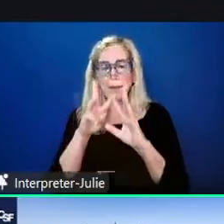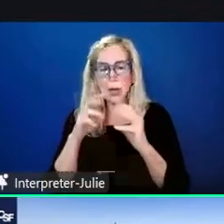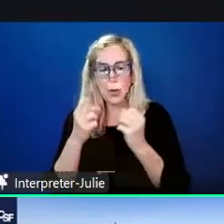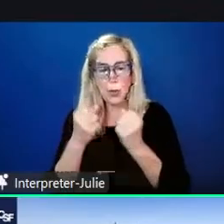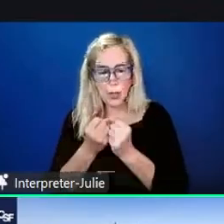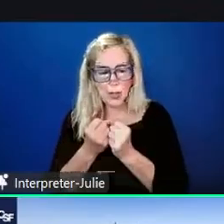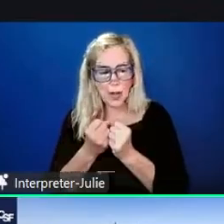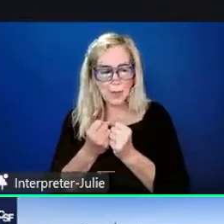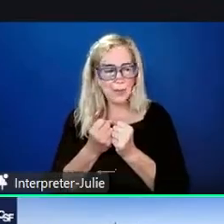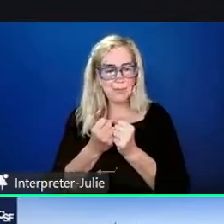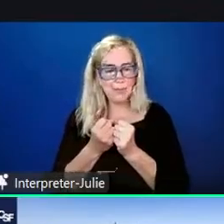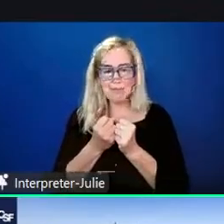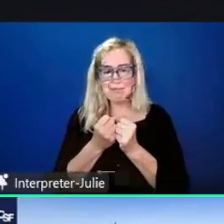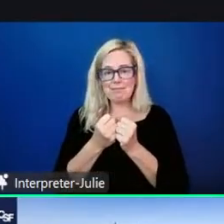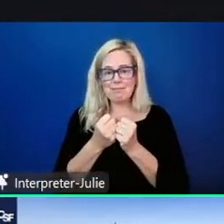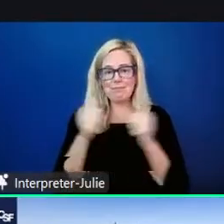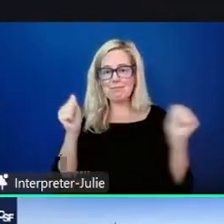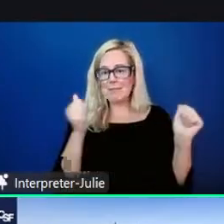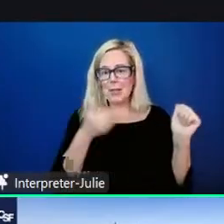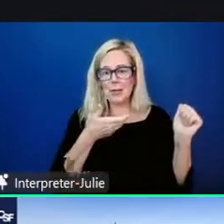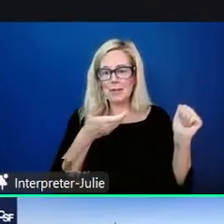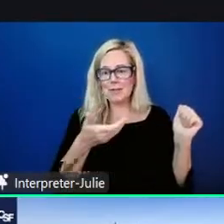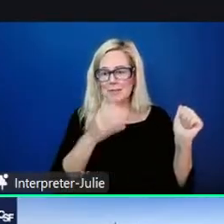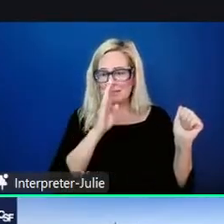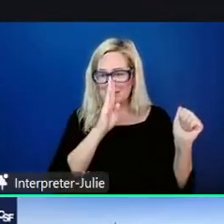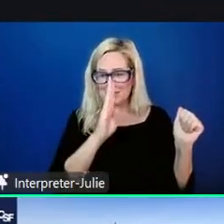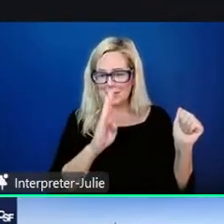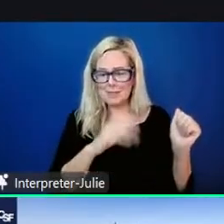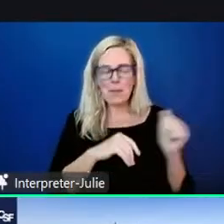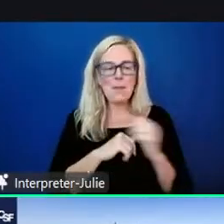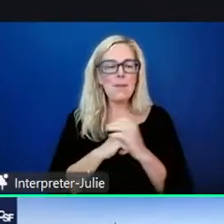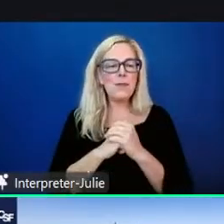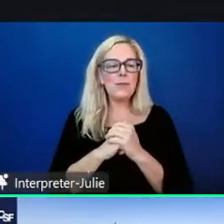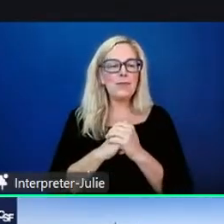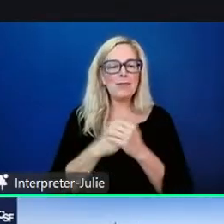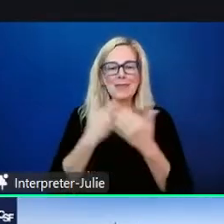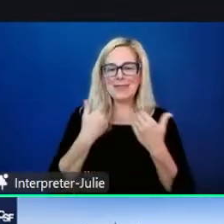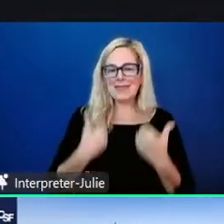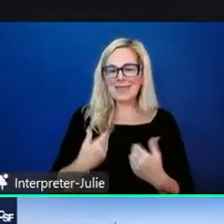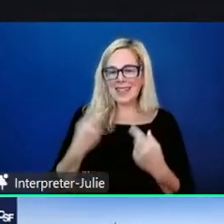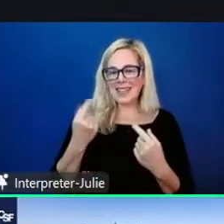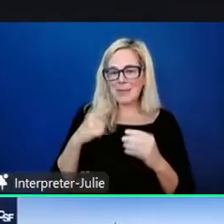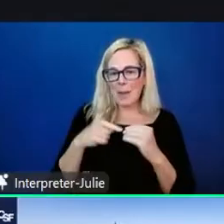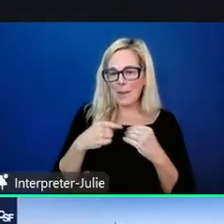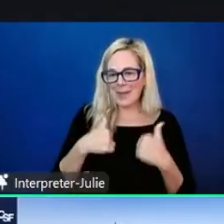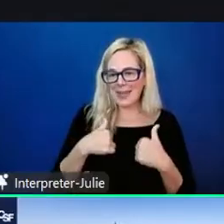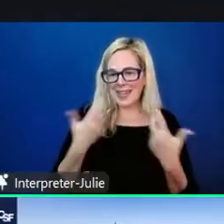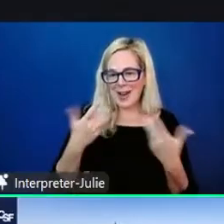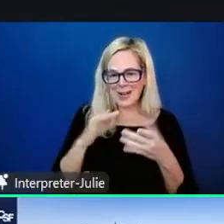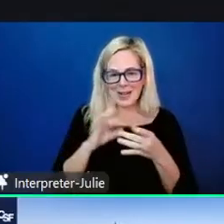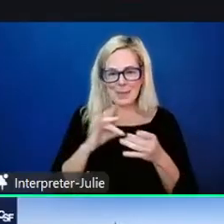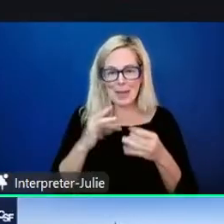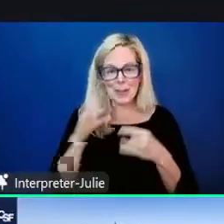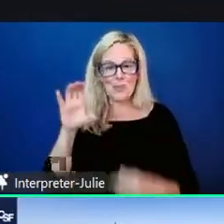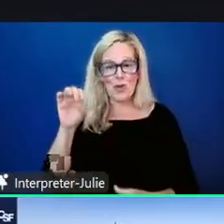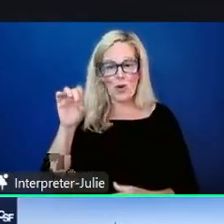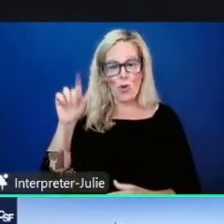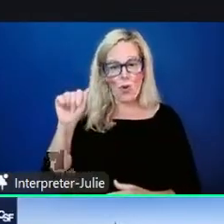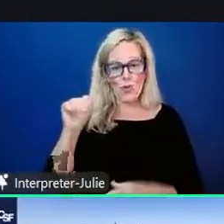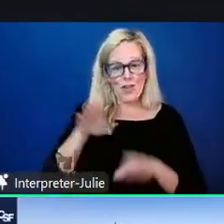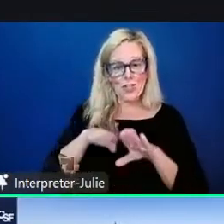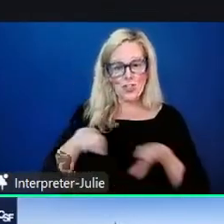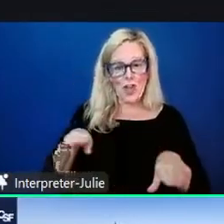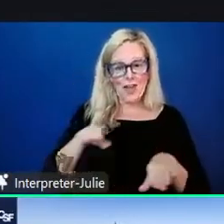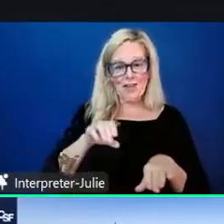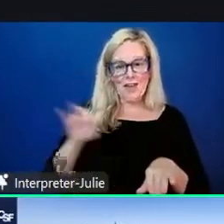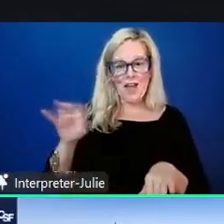And I have no disclosures to report. So a little bit about me that's already been mentioned. I'm a CODA, a child of deaf adults